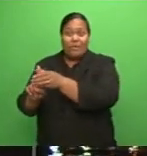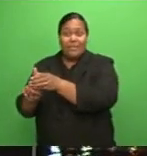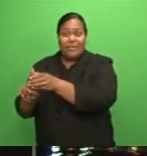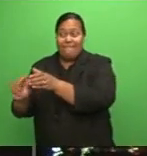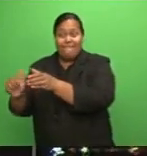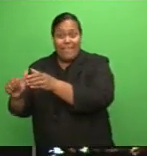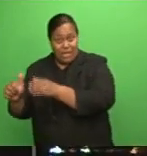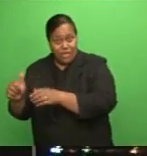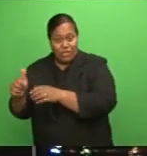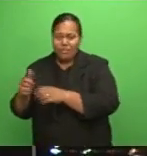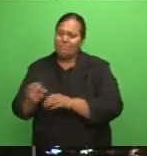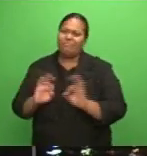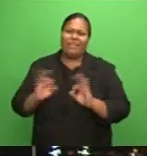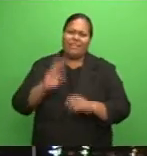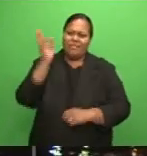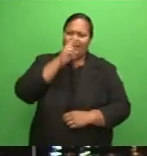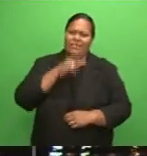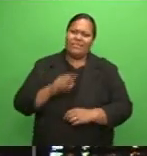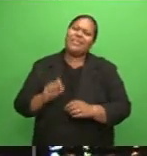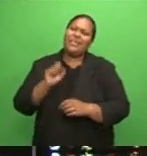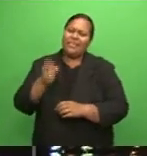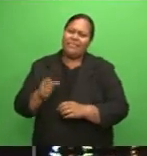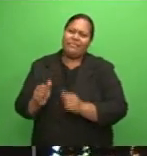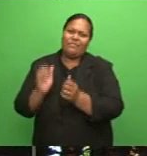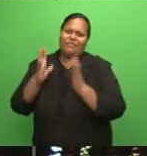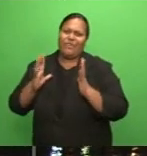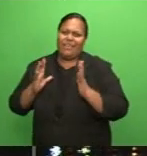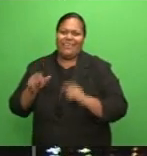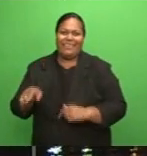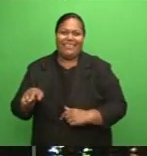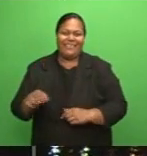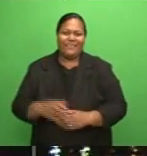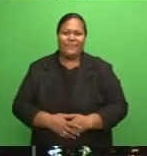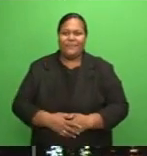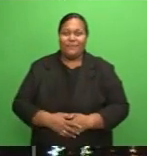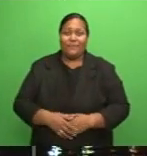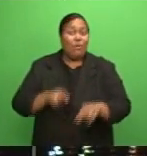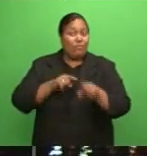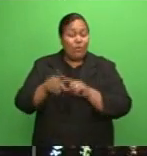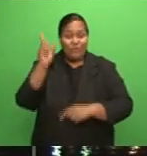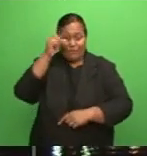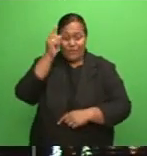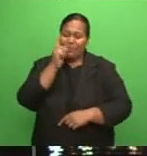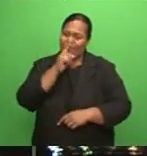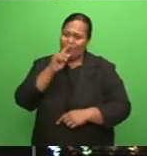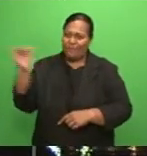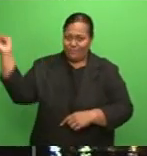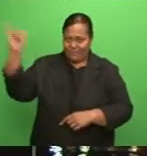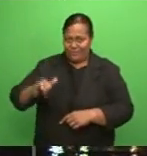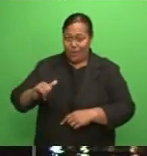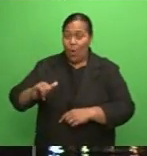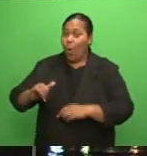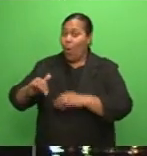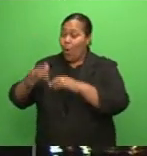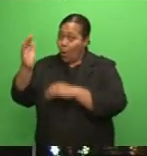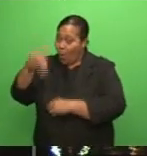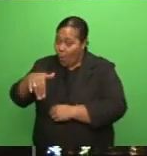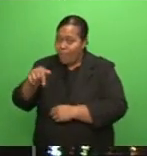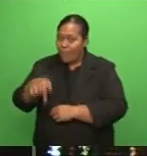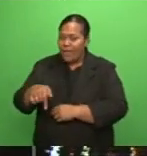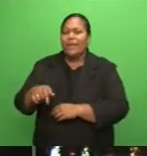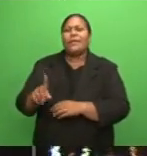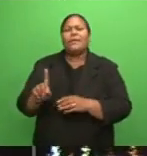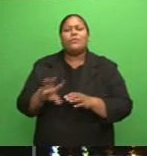large. Dr. Ifiremi Wangainambete says due to a high number of Fijians returning home, the ministry has had to replicate